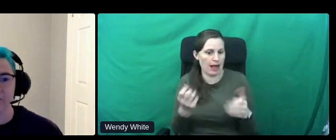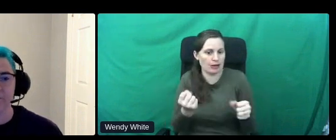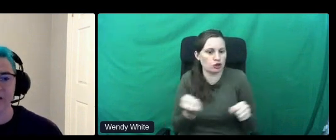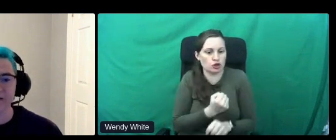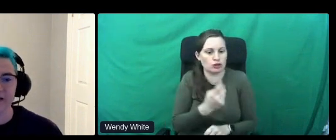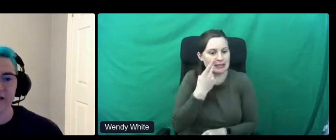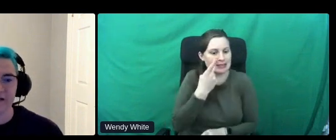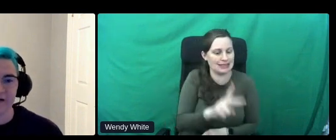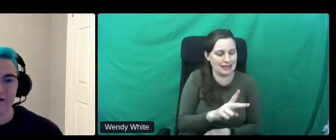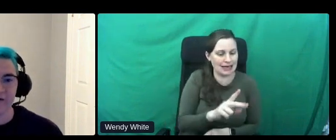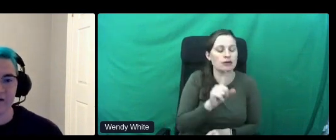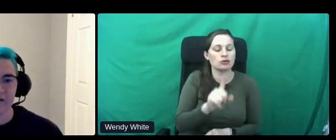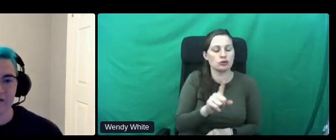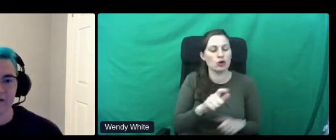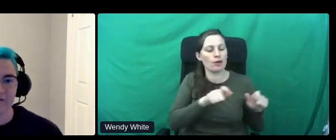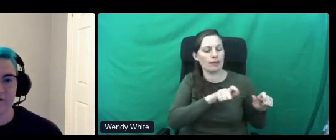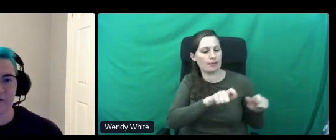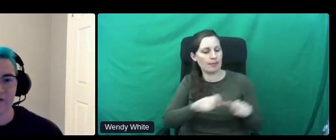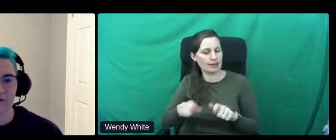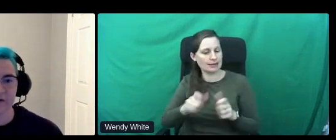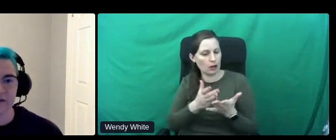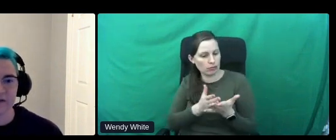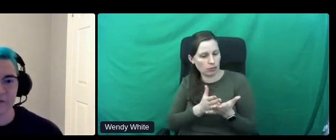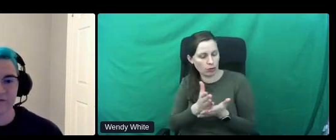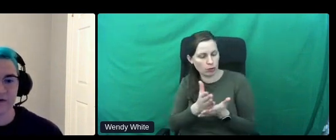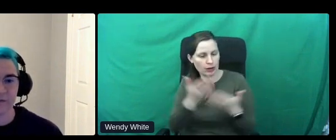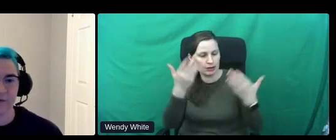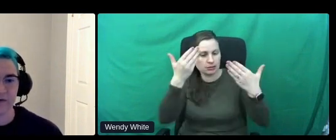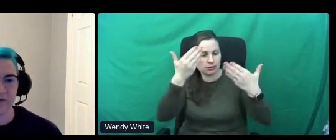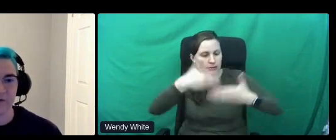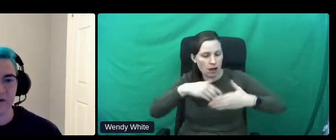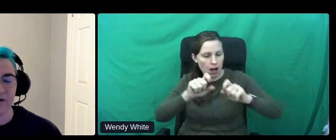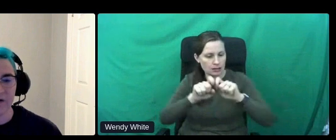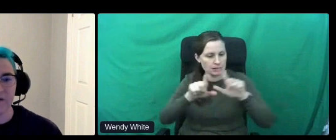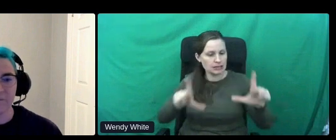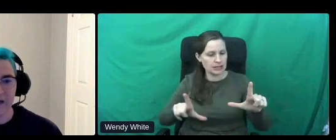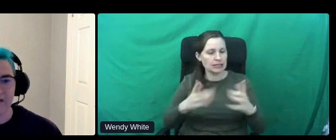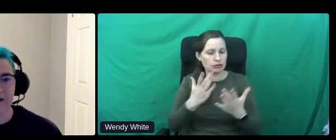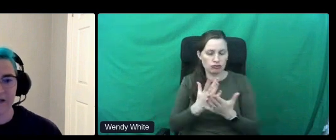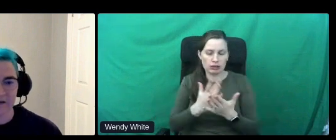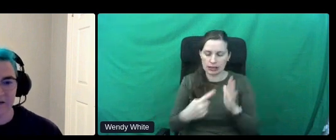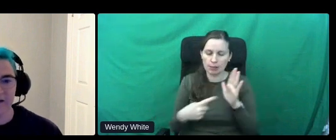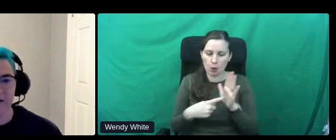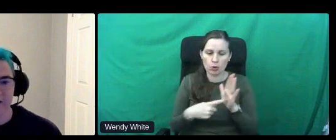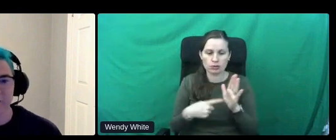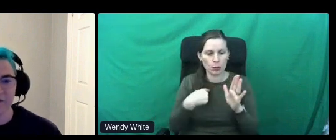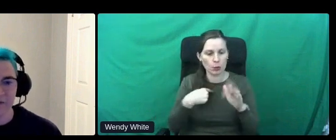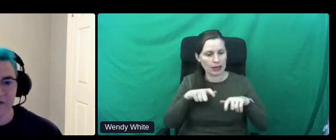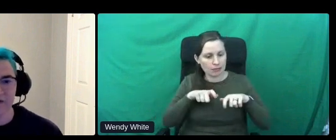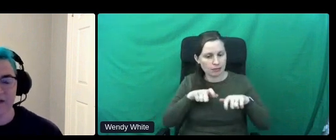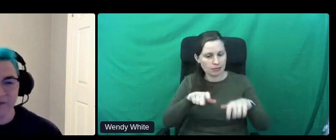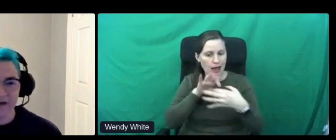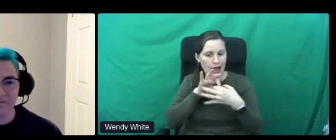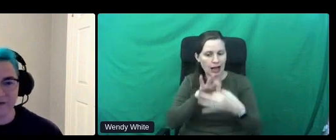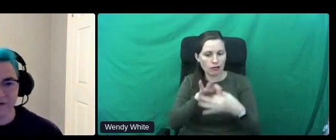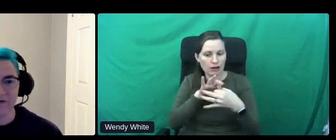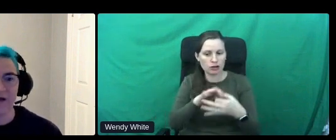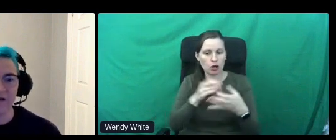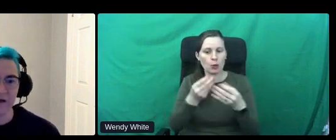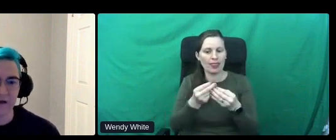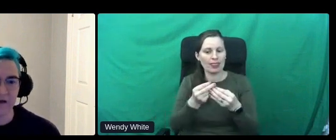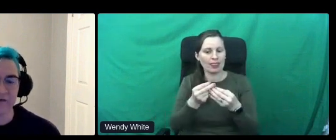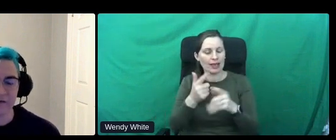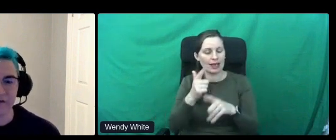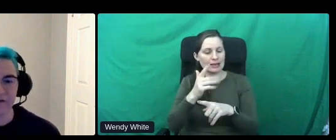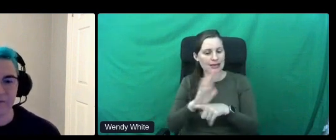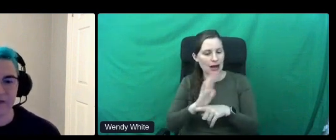so maintaining that across, especially in dark scenes, it was very important that we maintain a connection between the cinematic feel and the